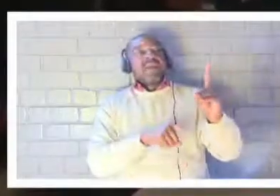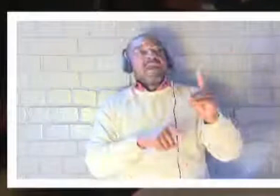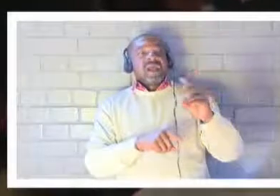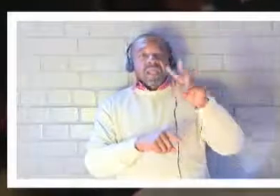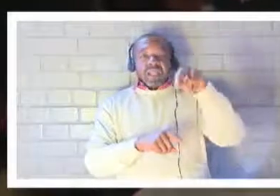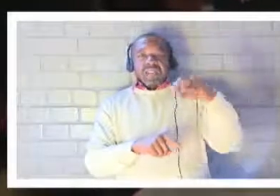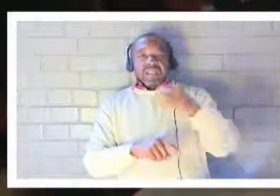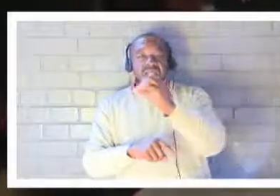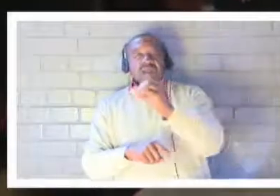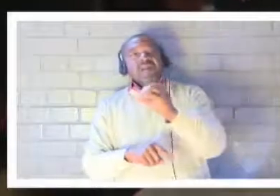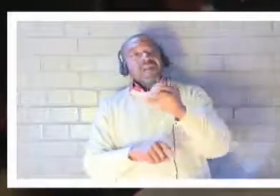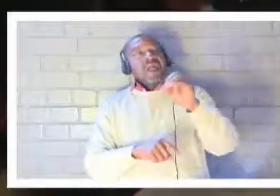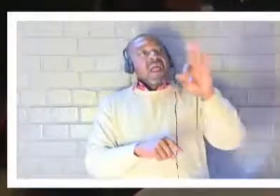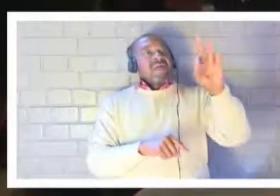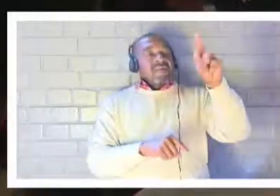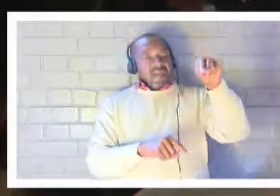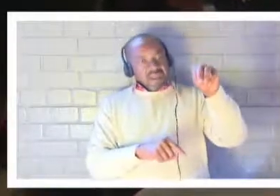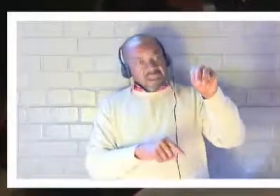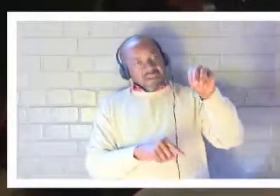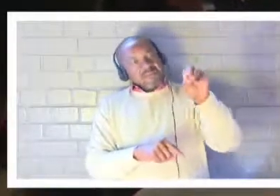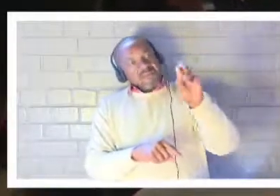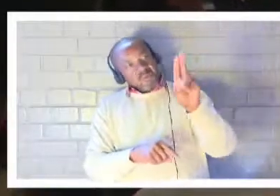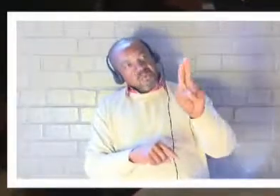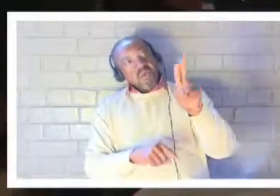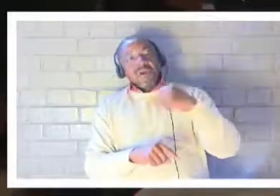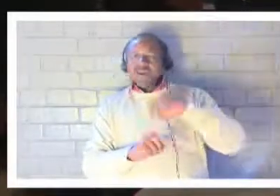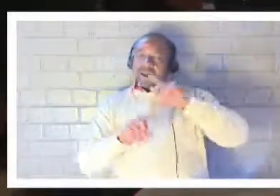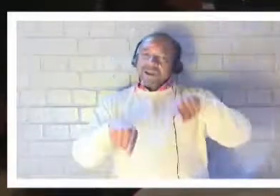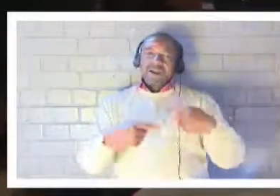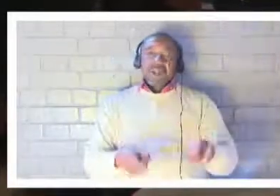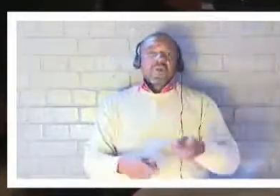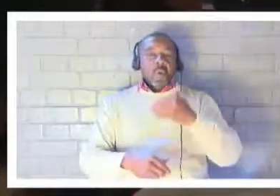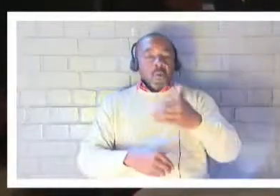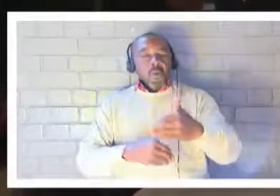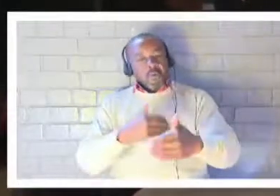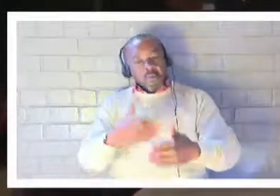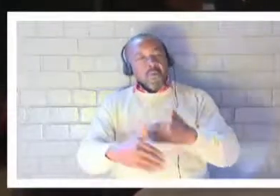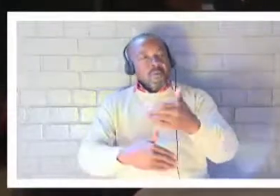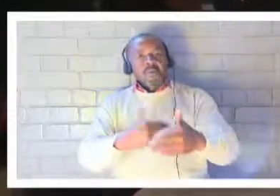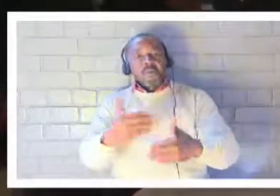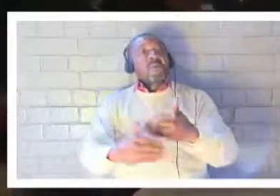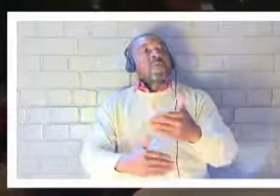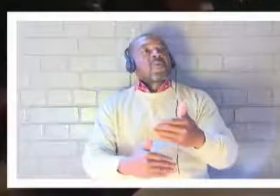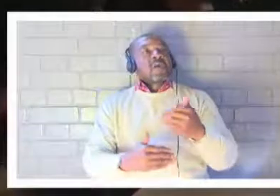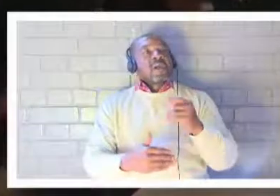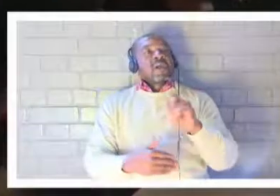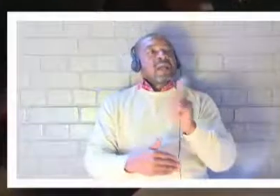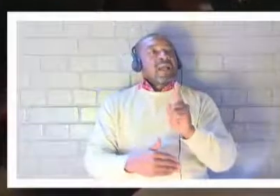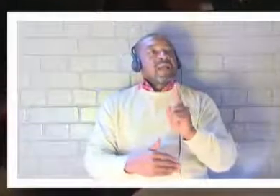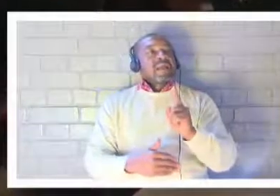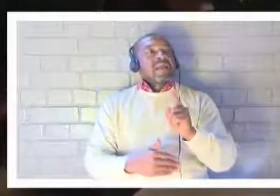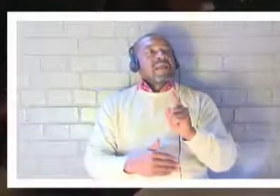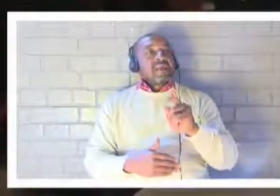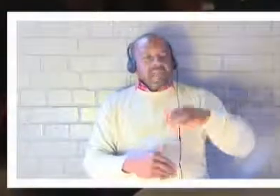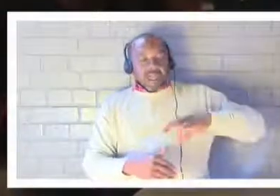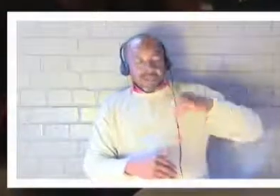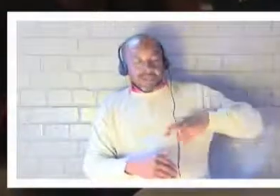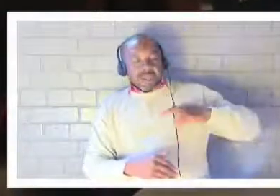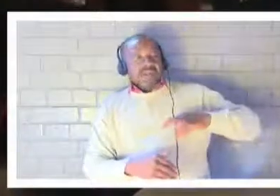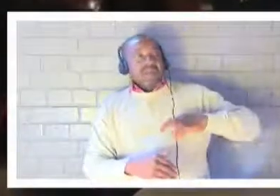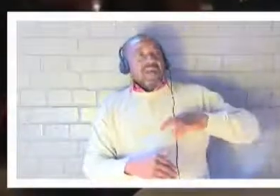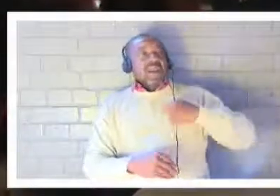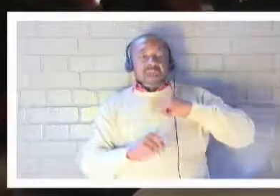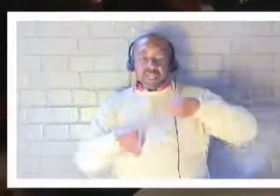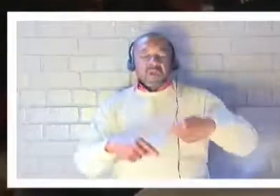user, as FMU, we can't obviously process or proceed with the payments without doing our